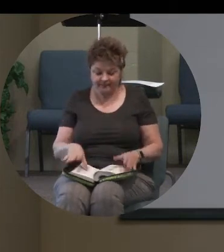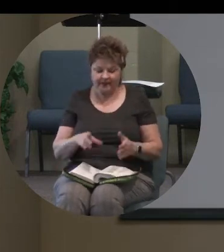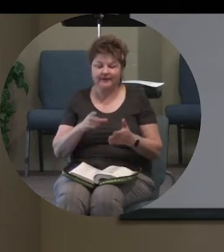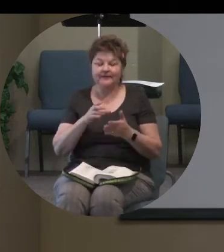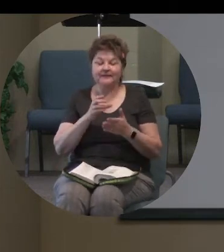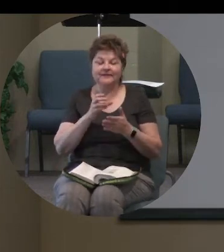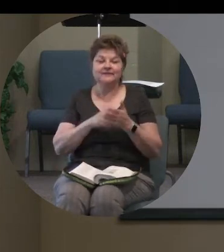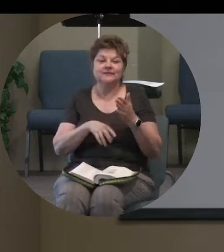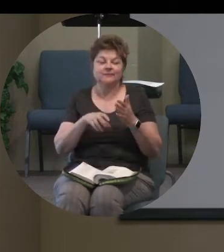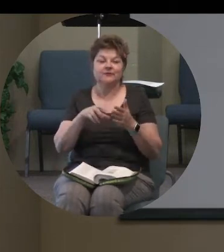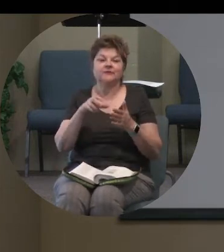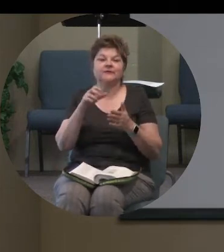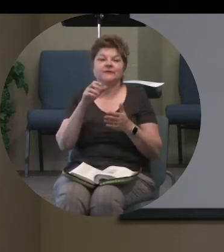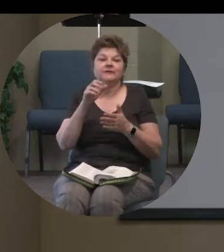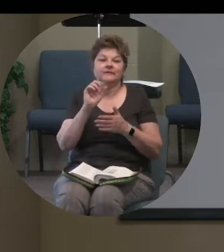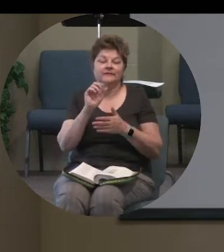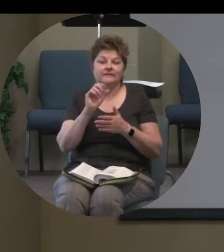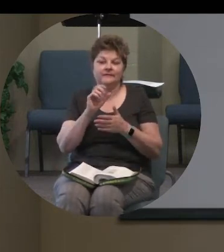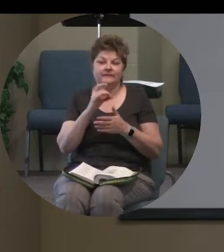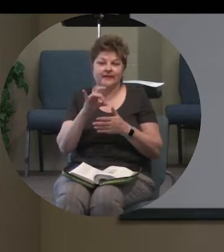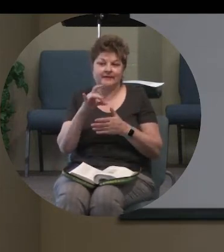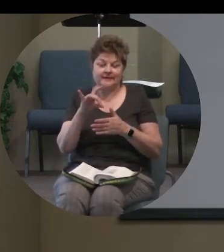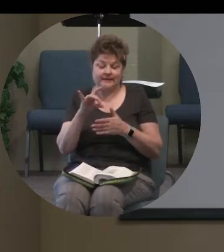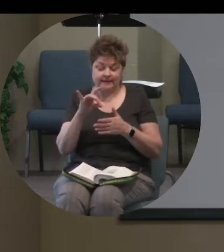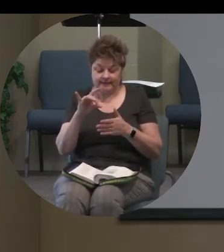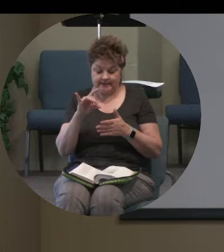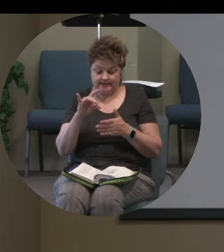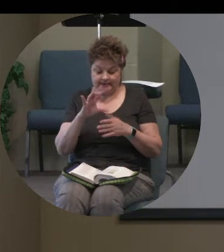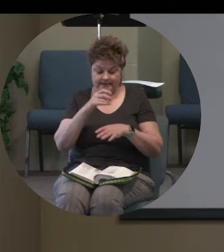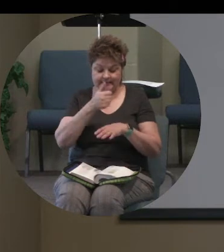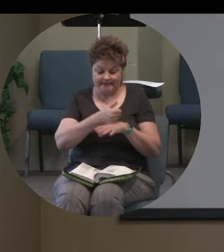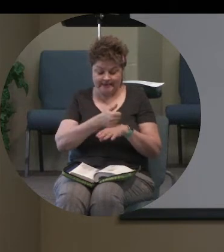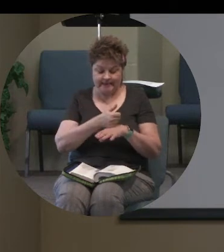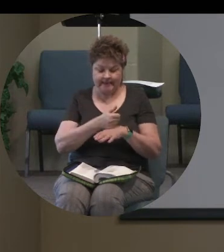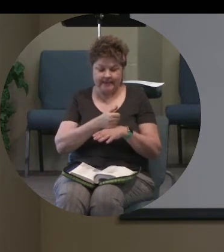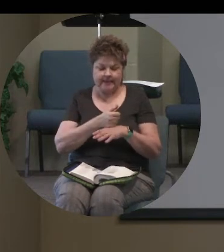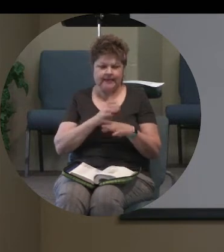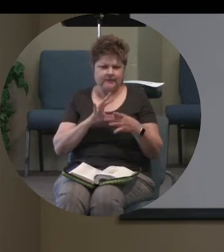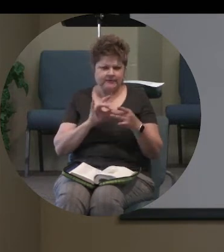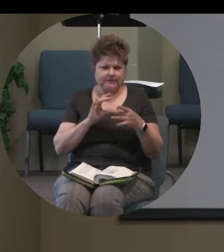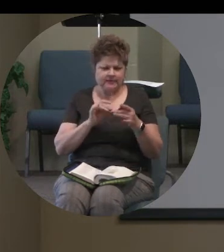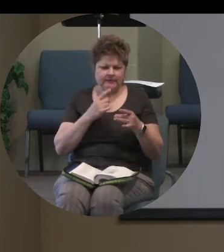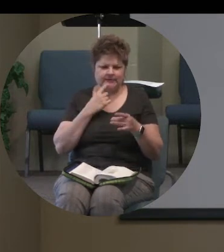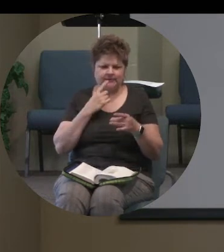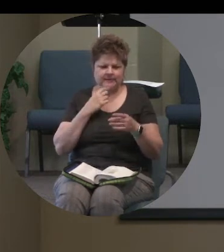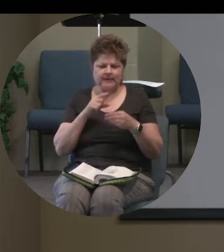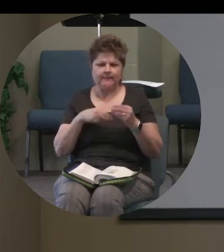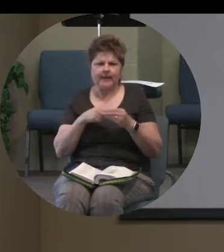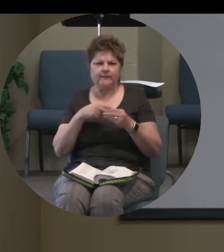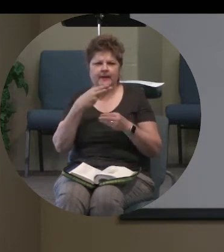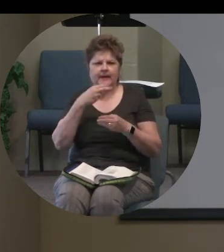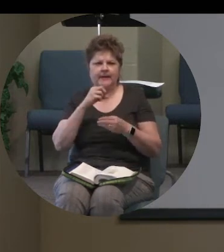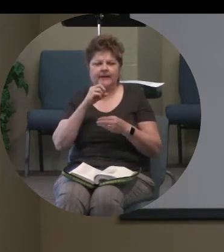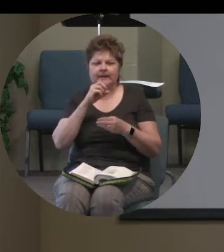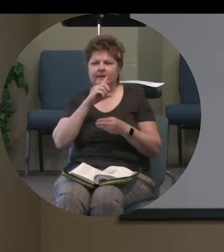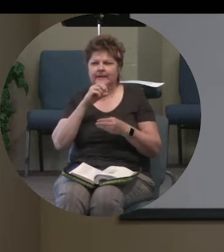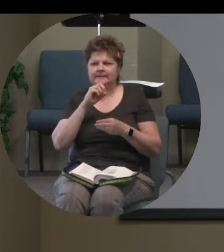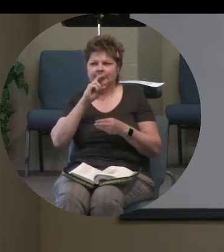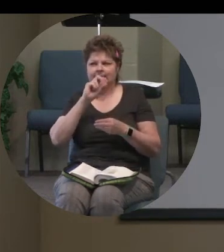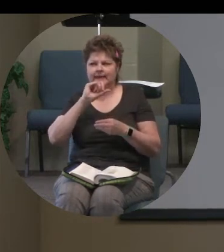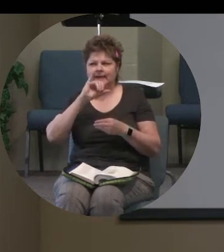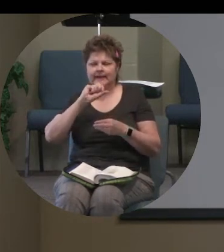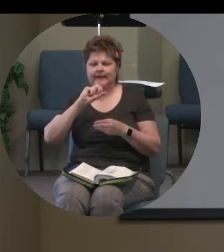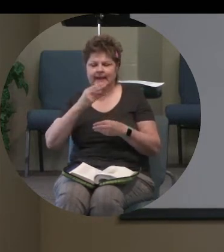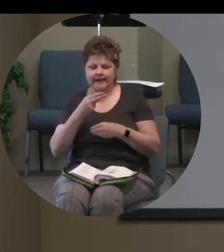chapter 18, is the setting. And there's a statement made about Hezekiah in verse 5 of chapter 18. He says,